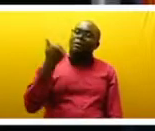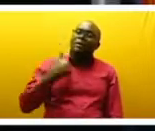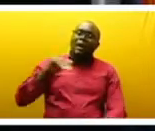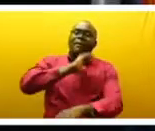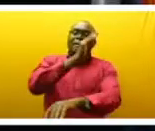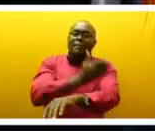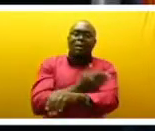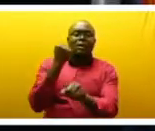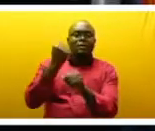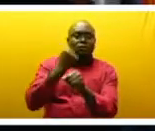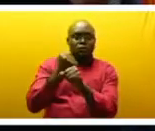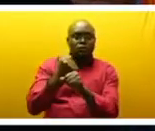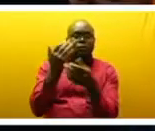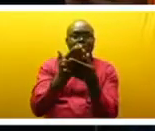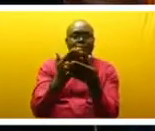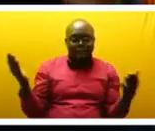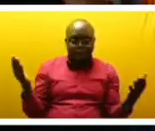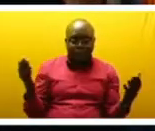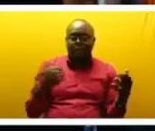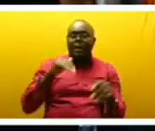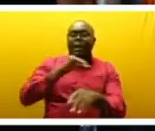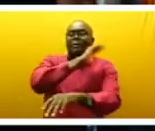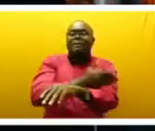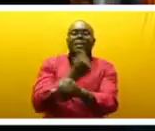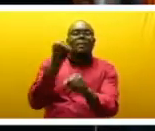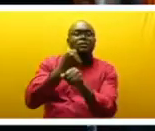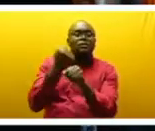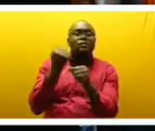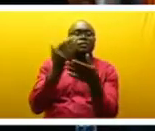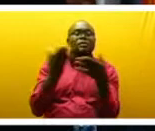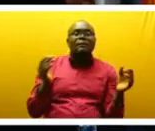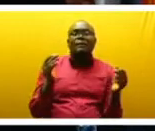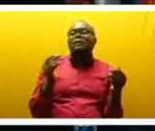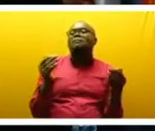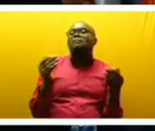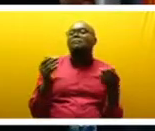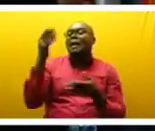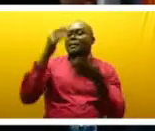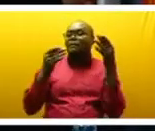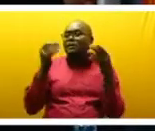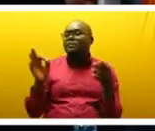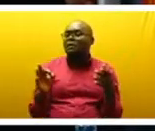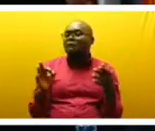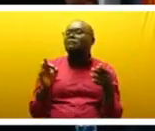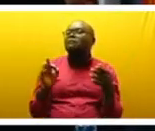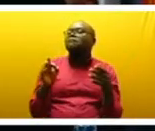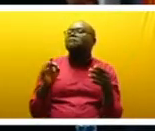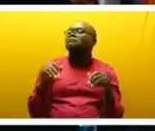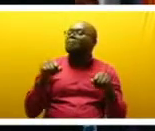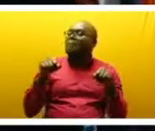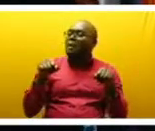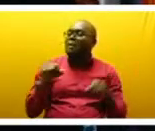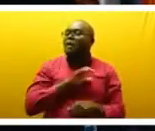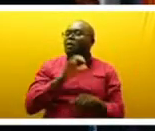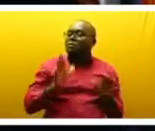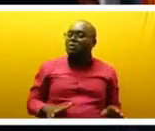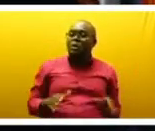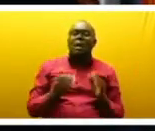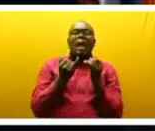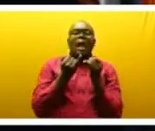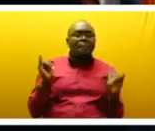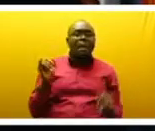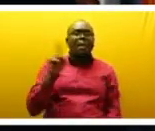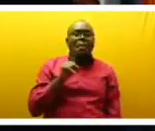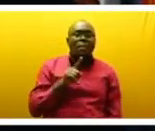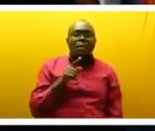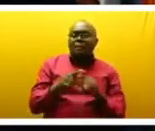something. And it has power to do something even in the face of an imperial commissioner, chairman of the commission,